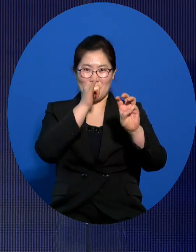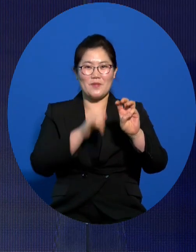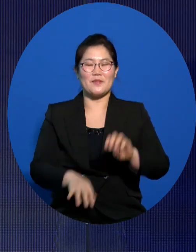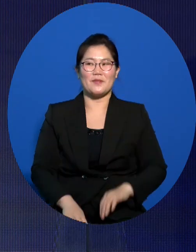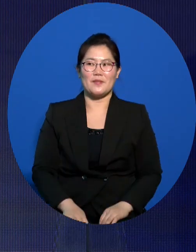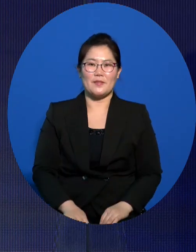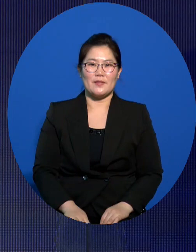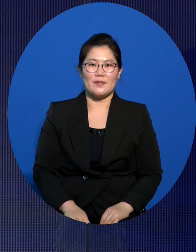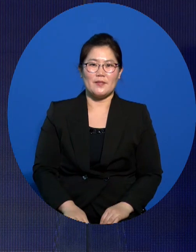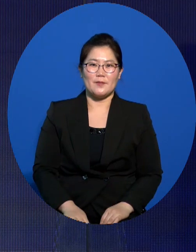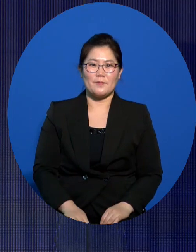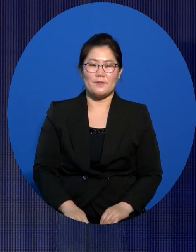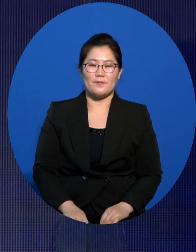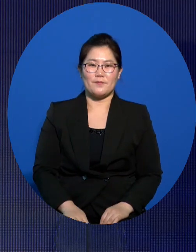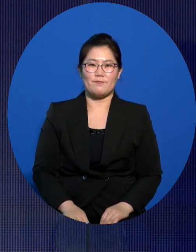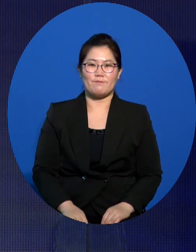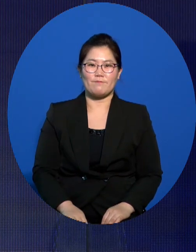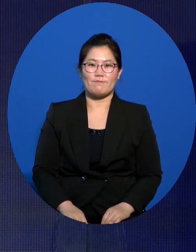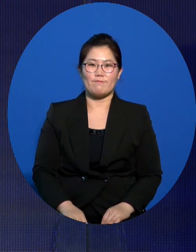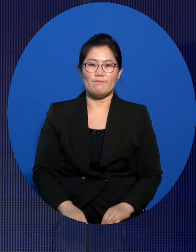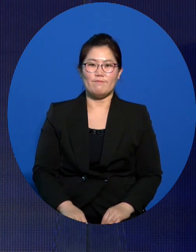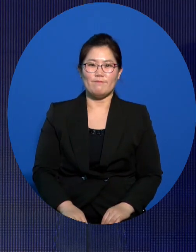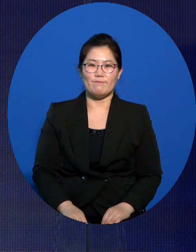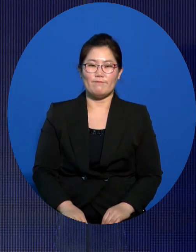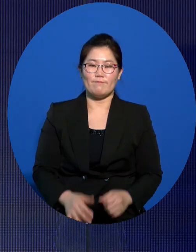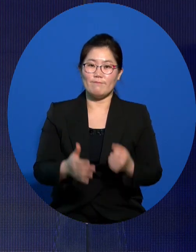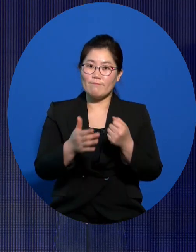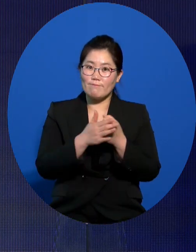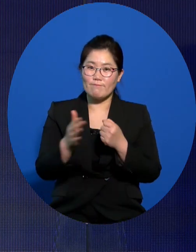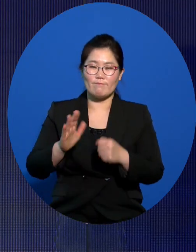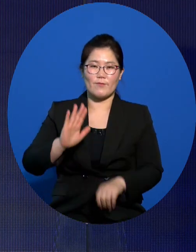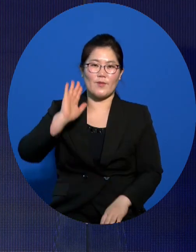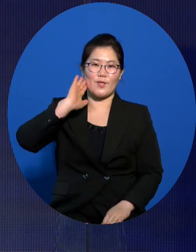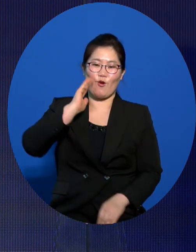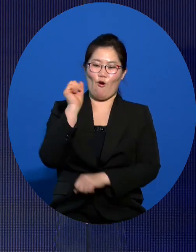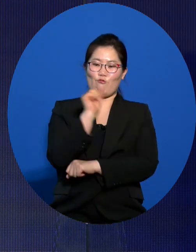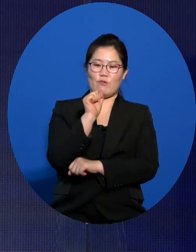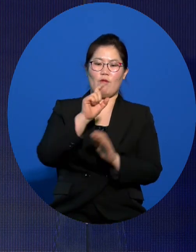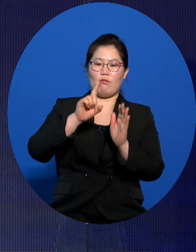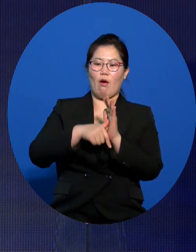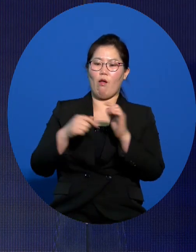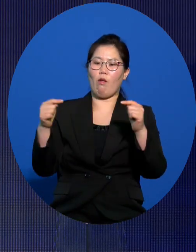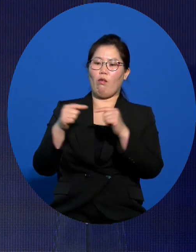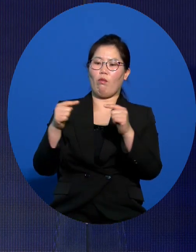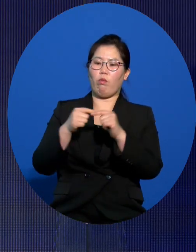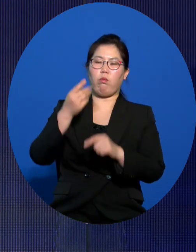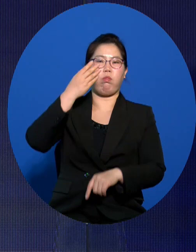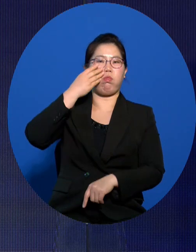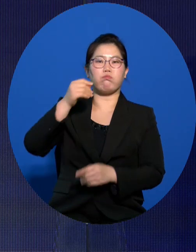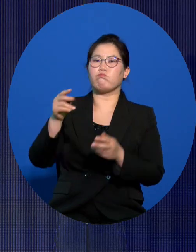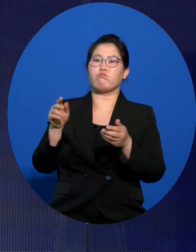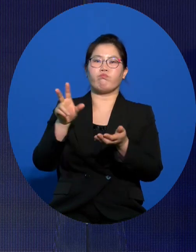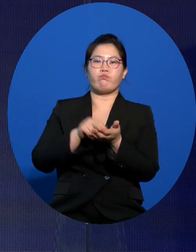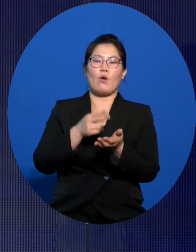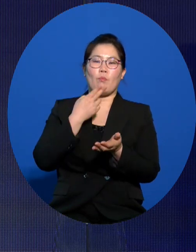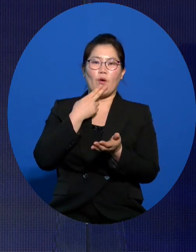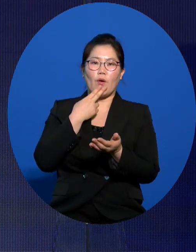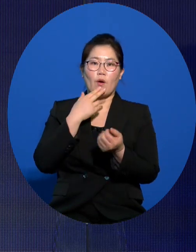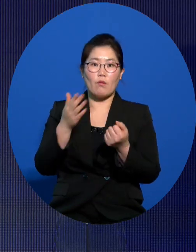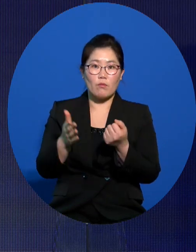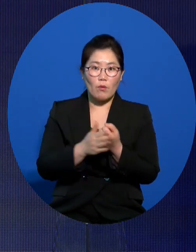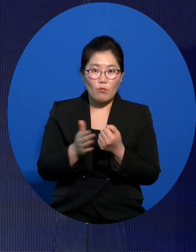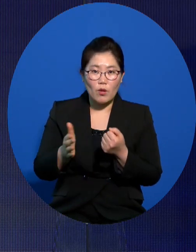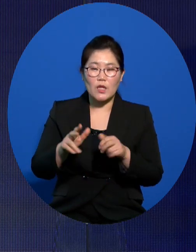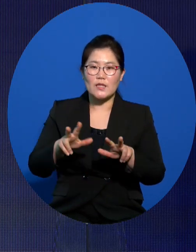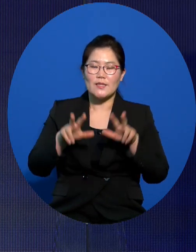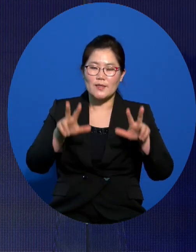And we are registered as a workplace, a standard workplace for the disabled.